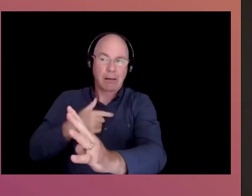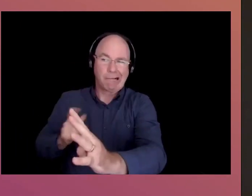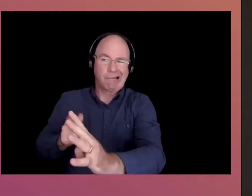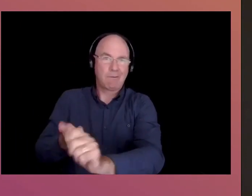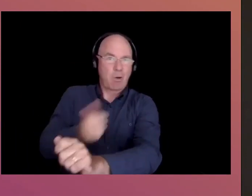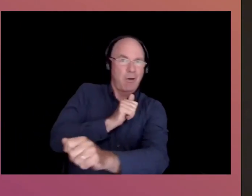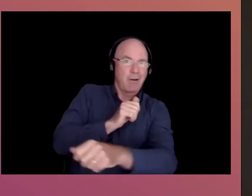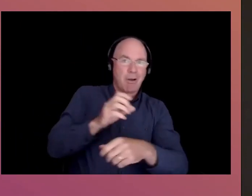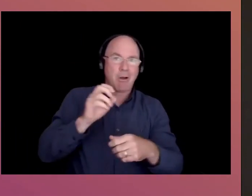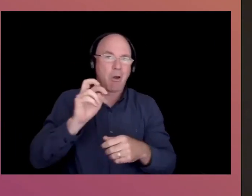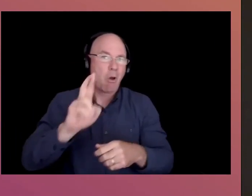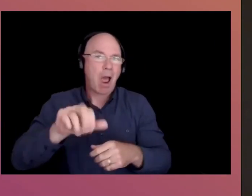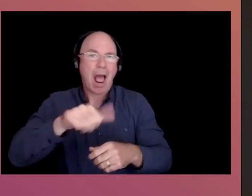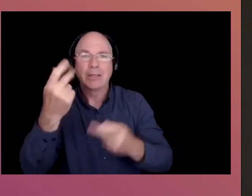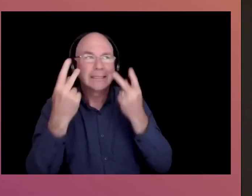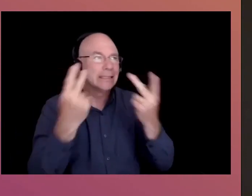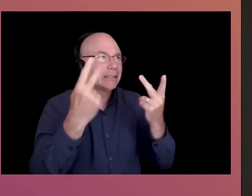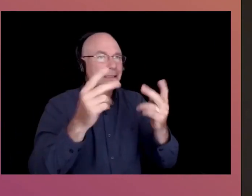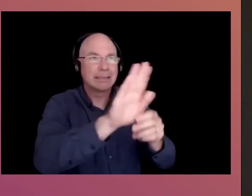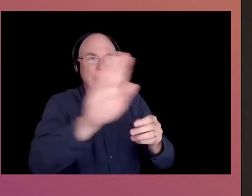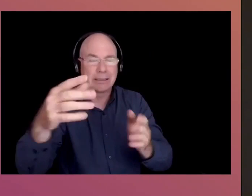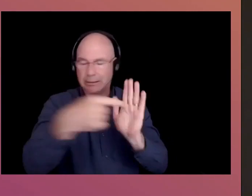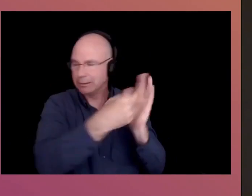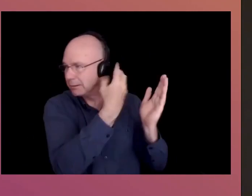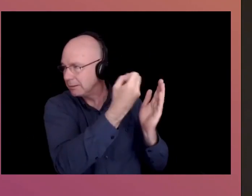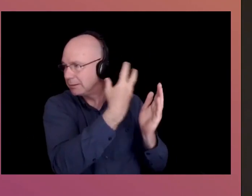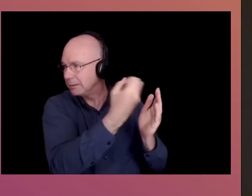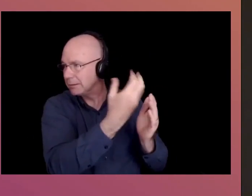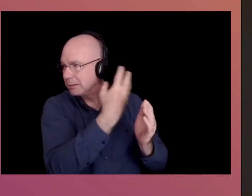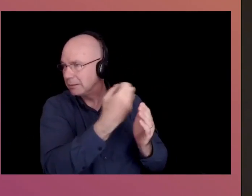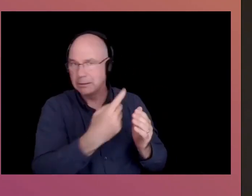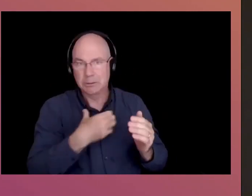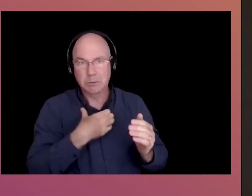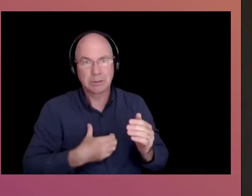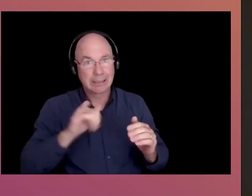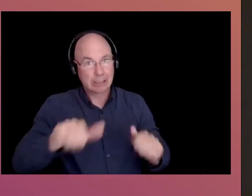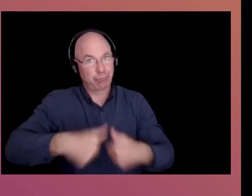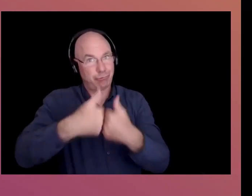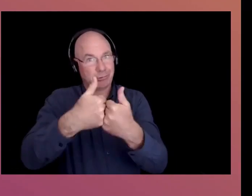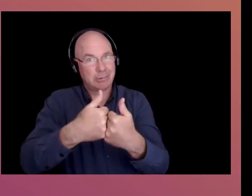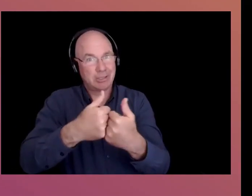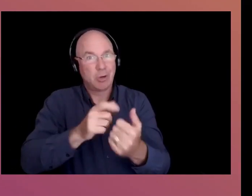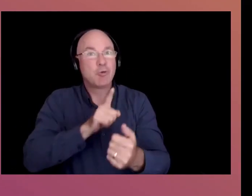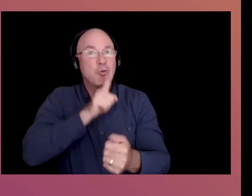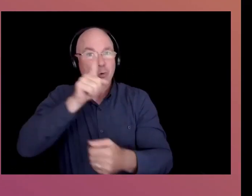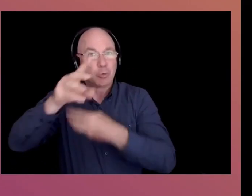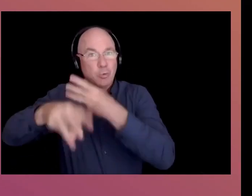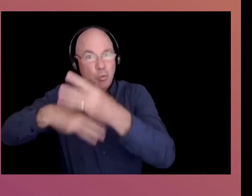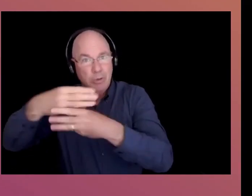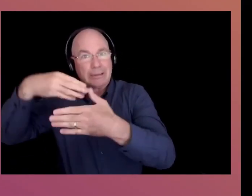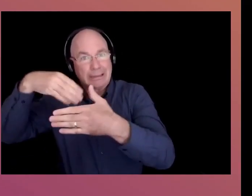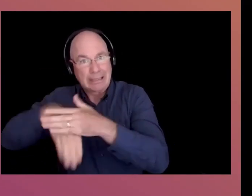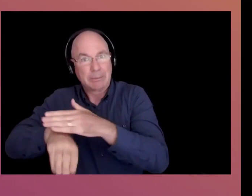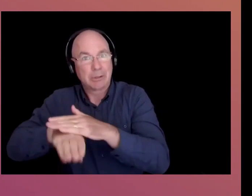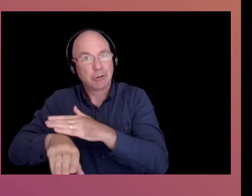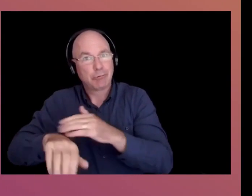world, and so on. It is a great challenge to achieve the real world accessibility.